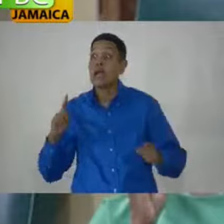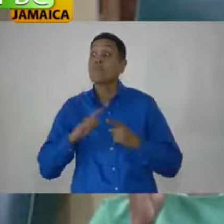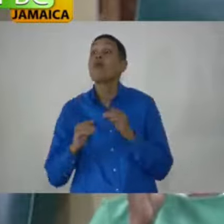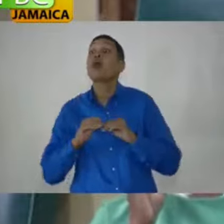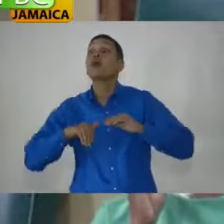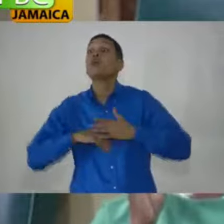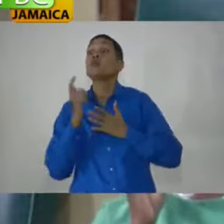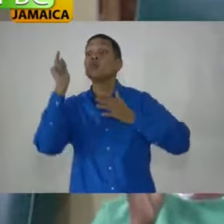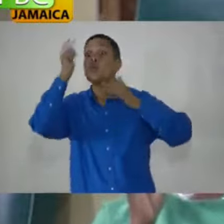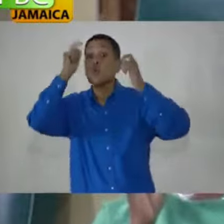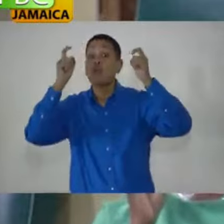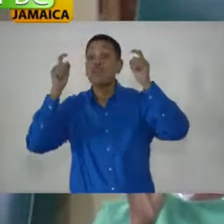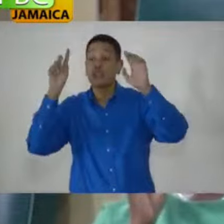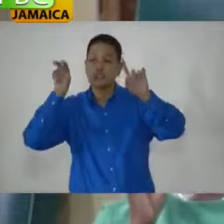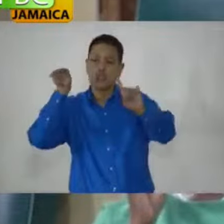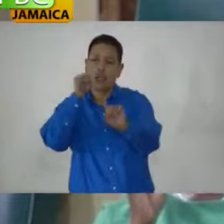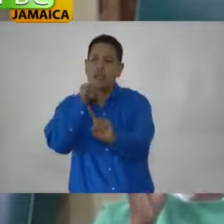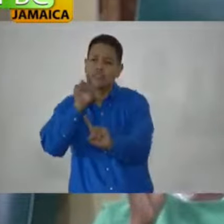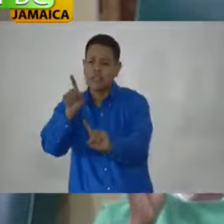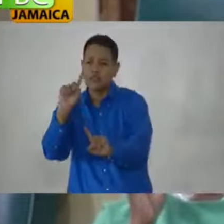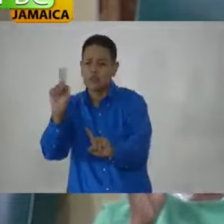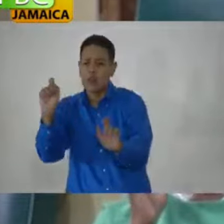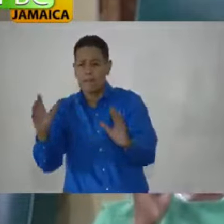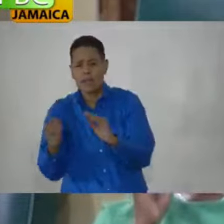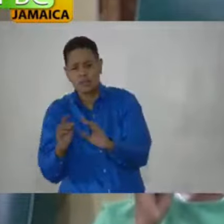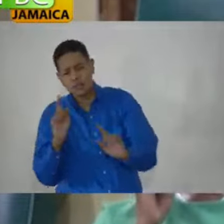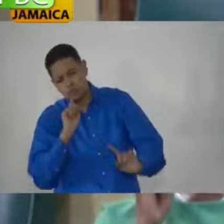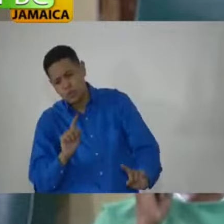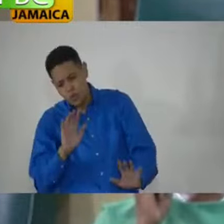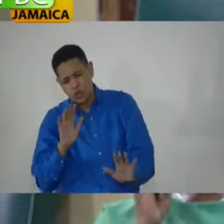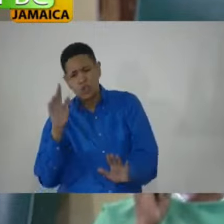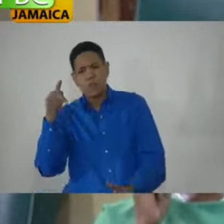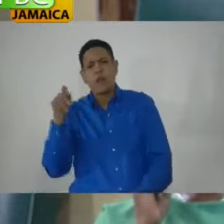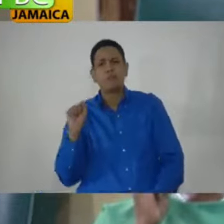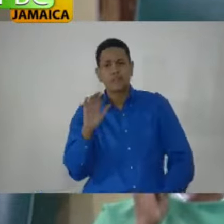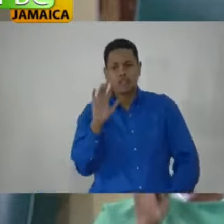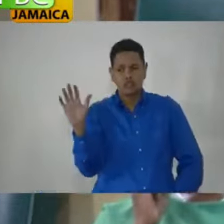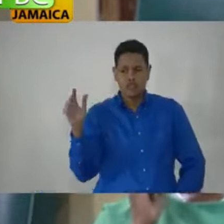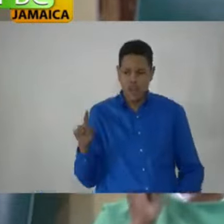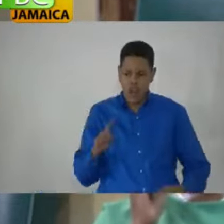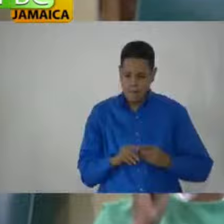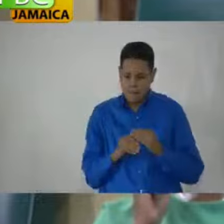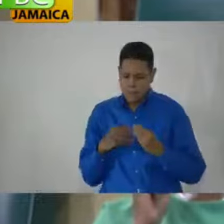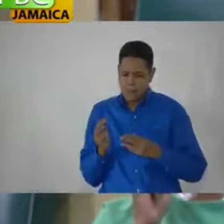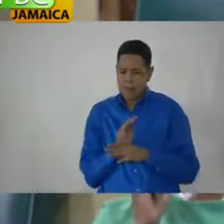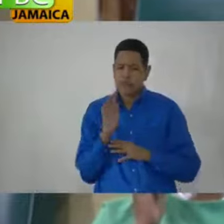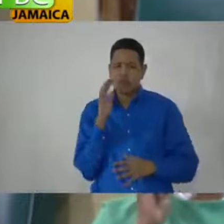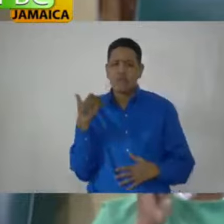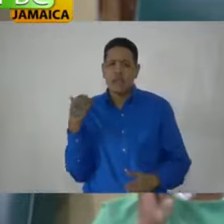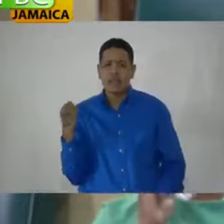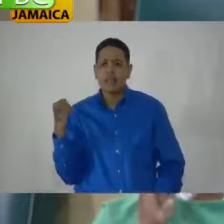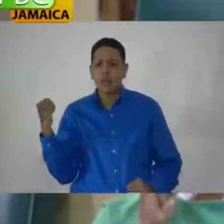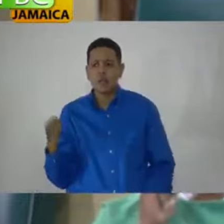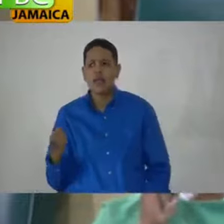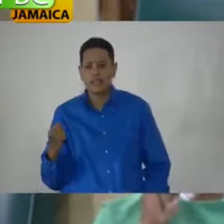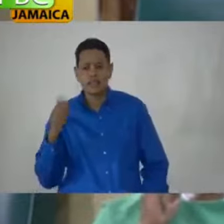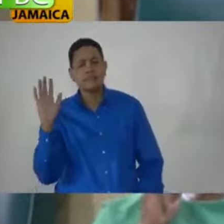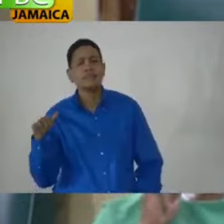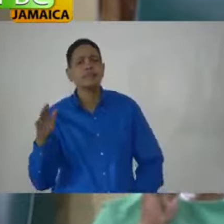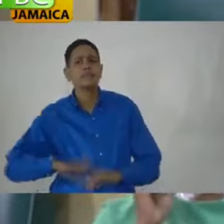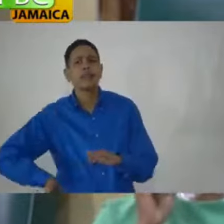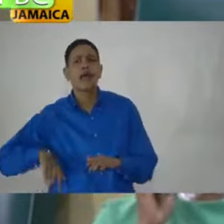new governance context where management reports to the Permanent Secretary of the Ministry of Health and Wellness instead